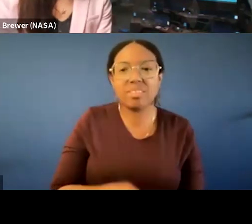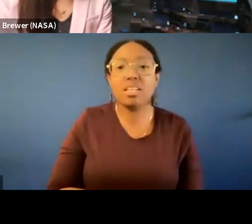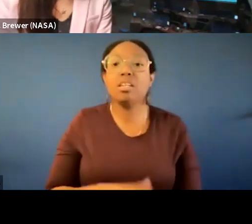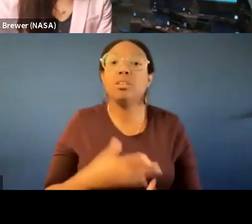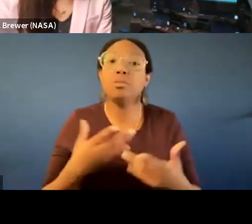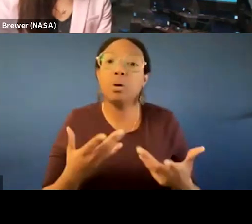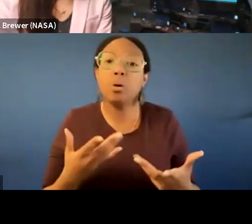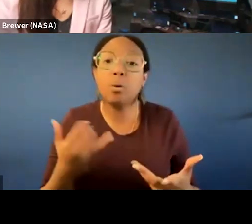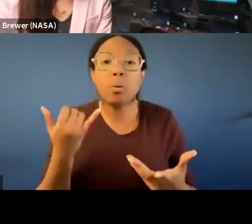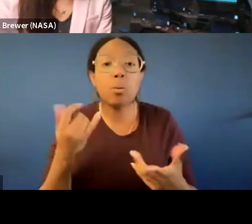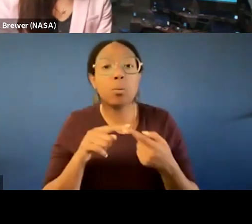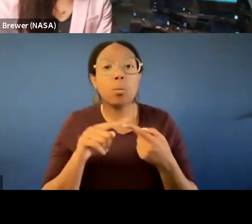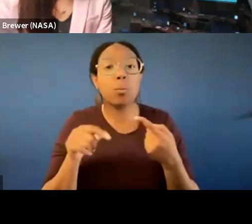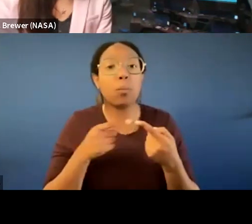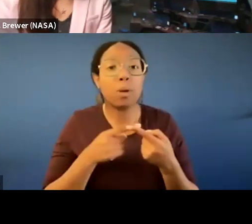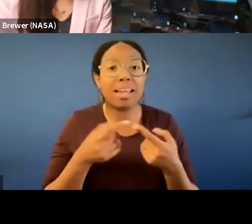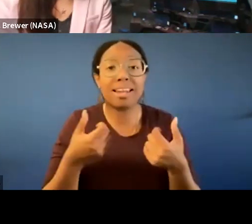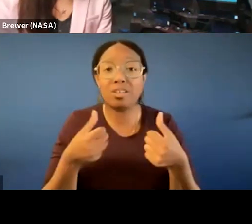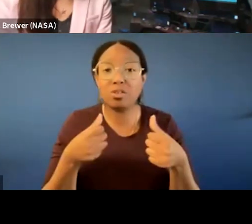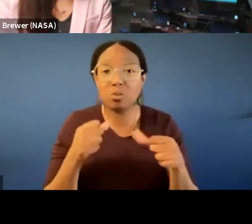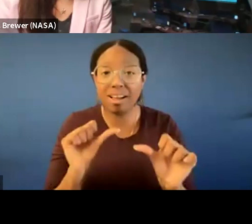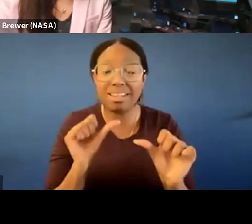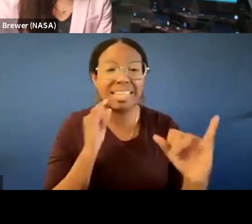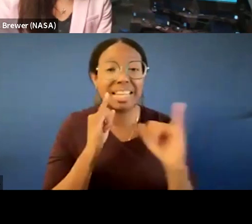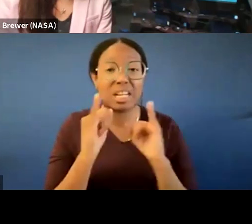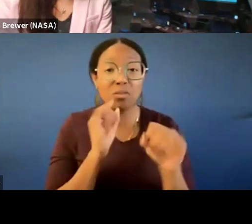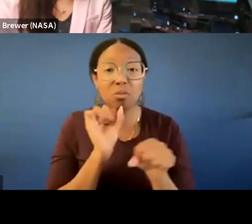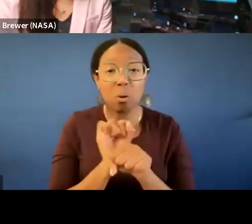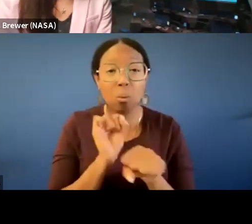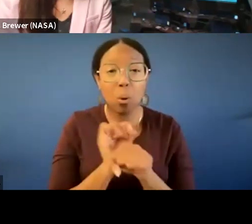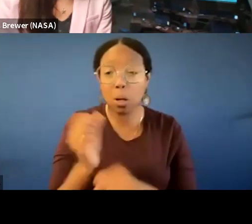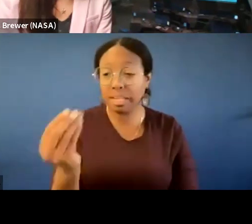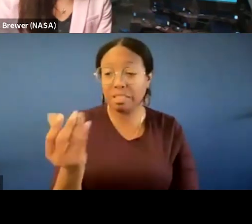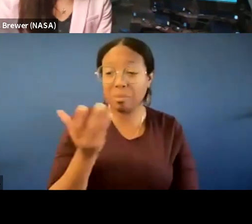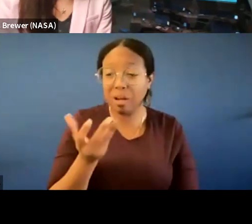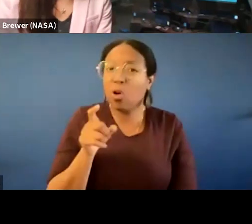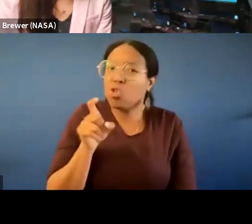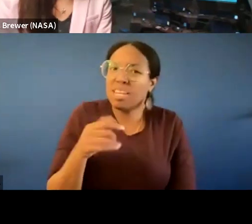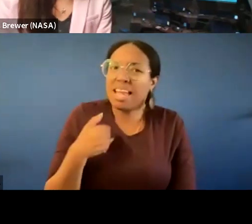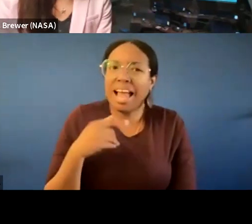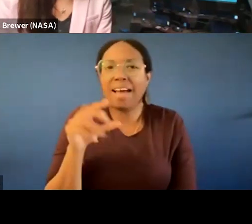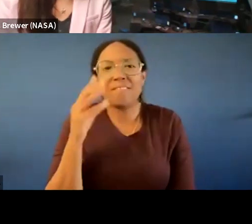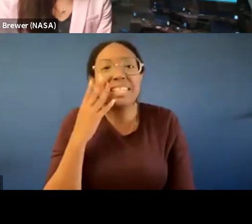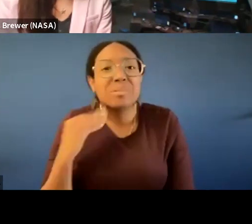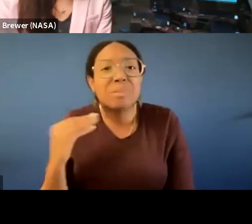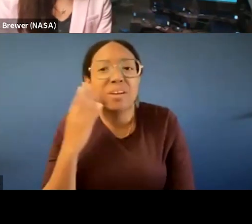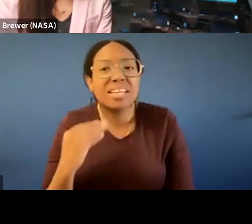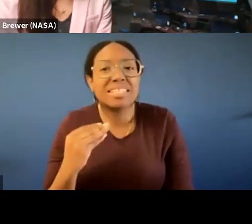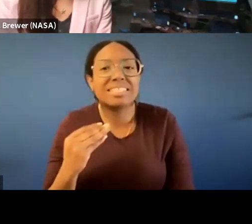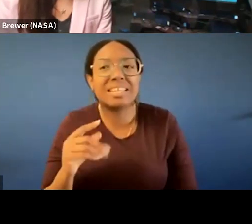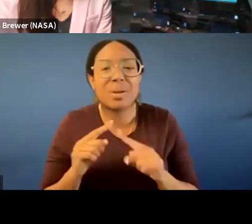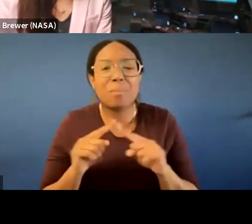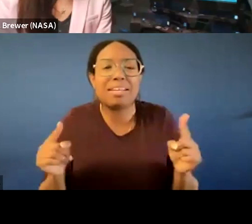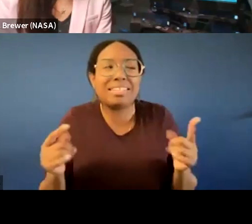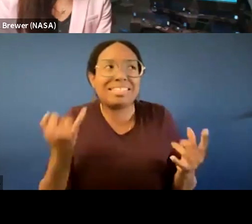want you to have X number of years experience before we will hire you. Well, if you haven't had the opportunity, if the opportunity has not been there, if you've not